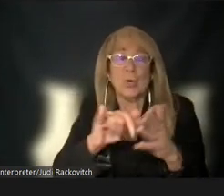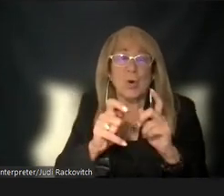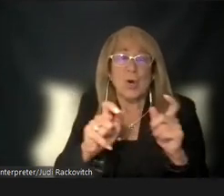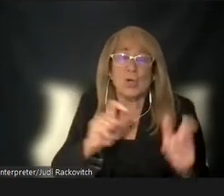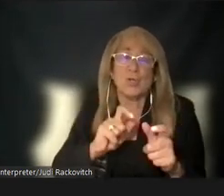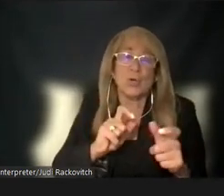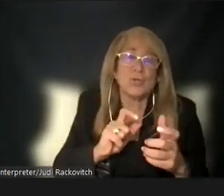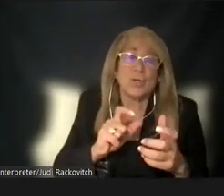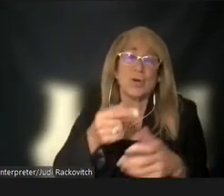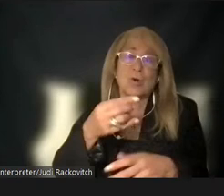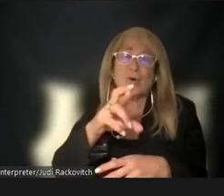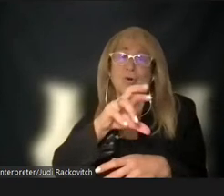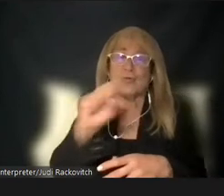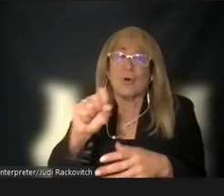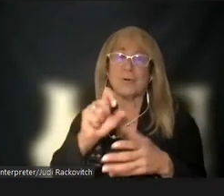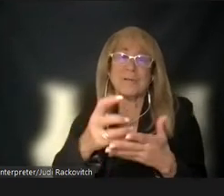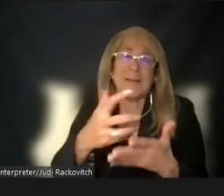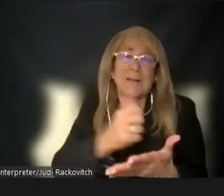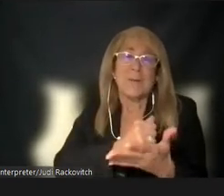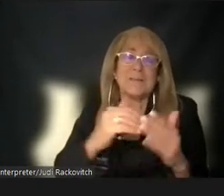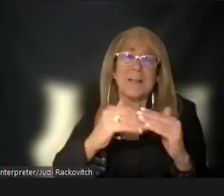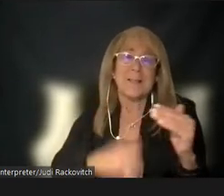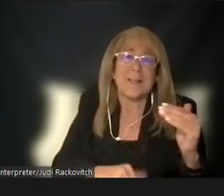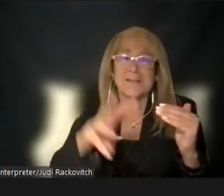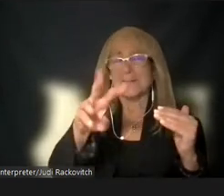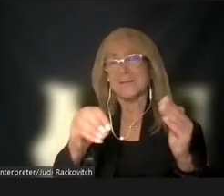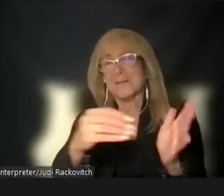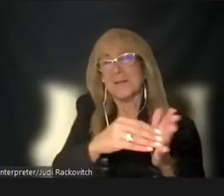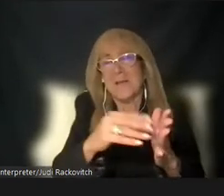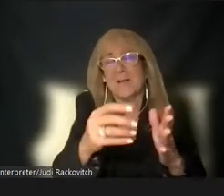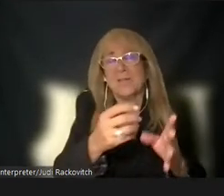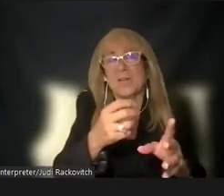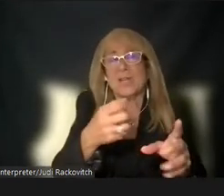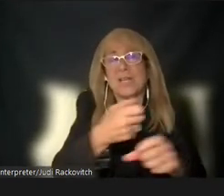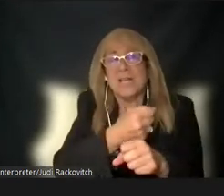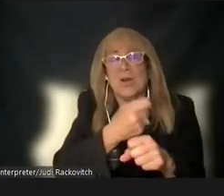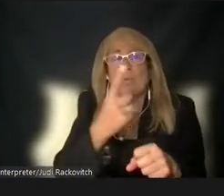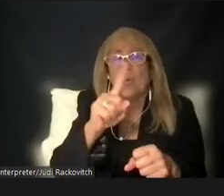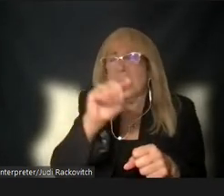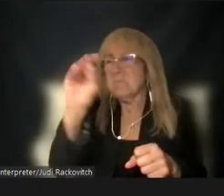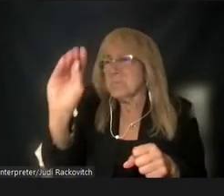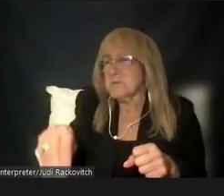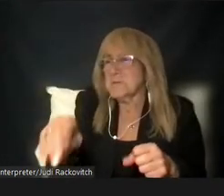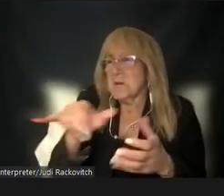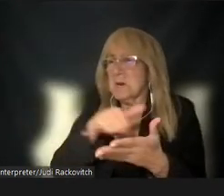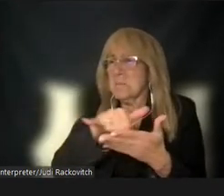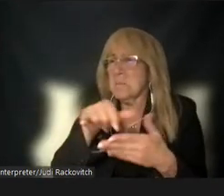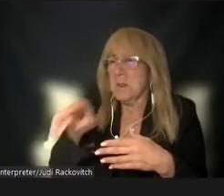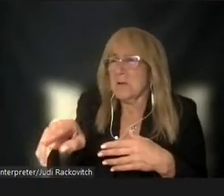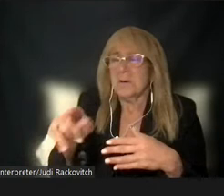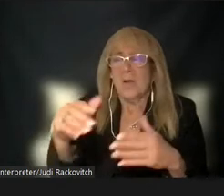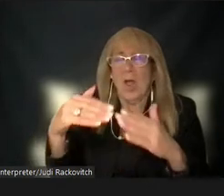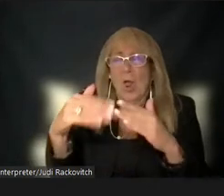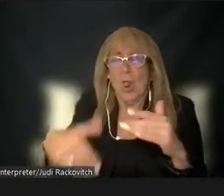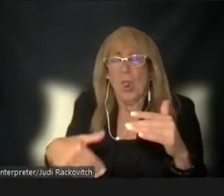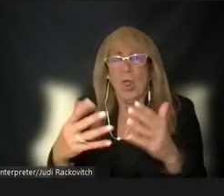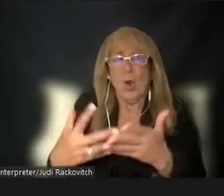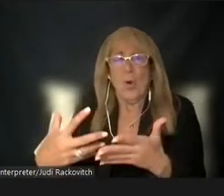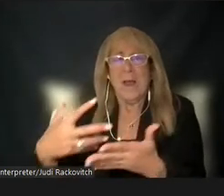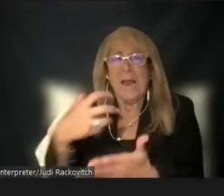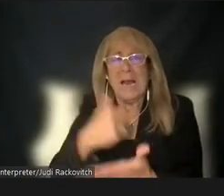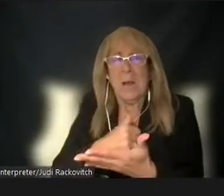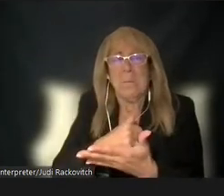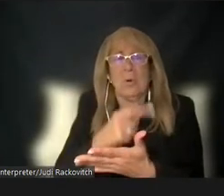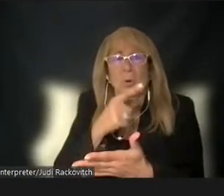than $60,000 per year. Preliminary analysis has found that fewer than 1% of the Manhattan CEDs to commuters are low income individuals who drive,